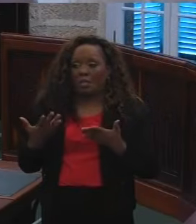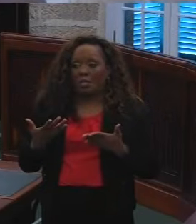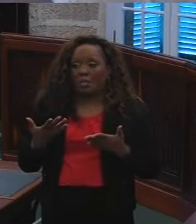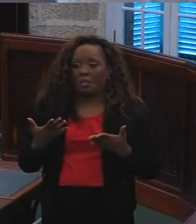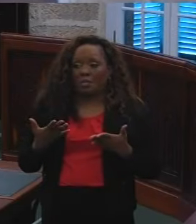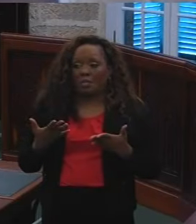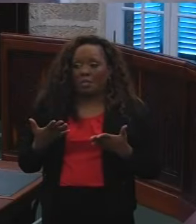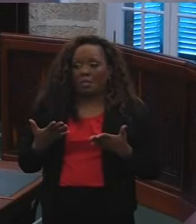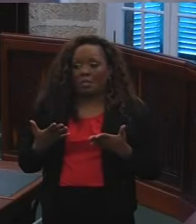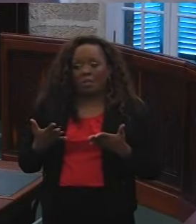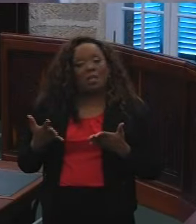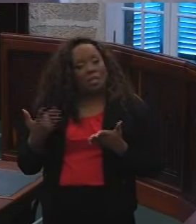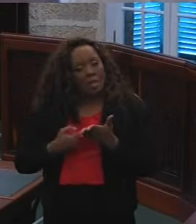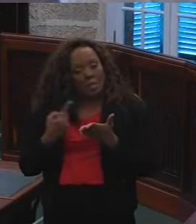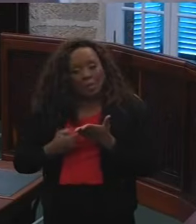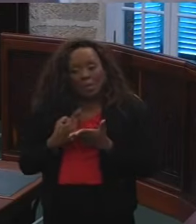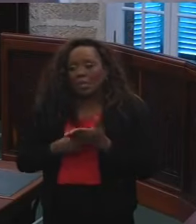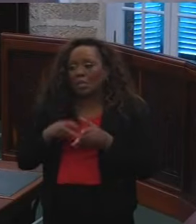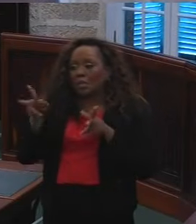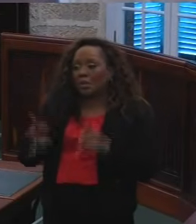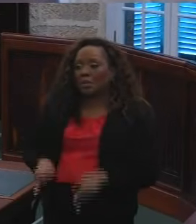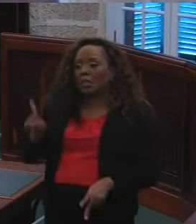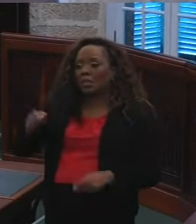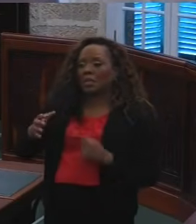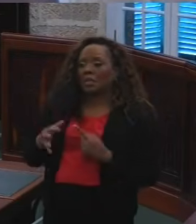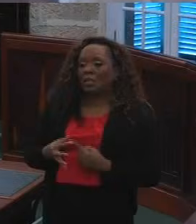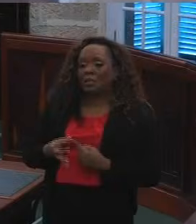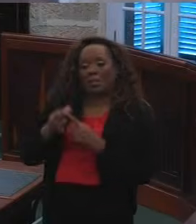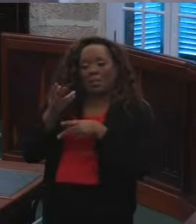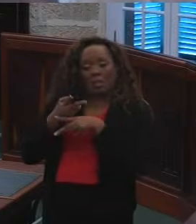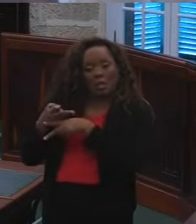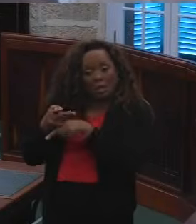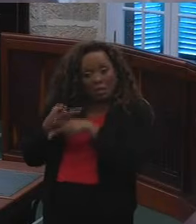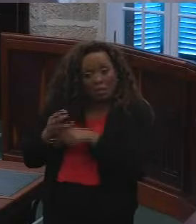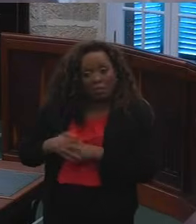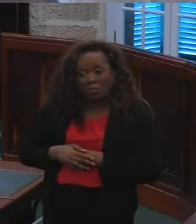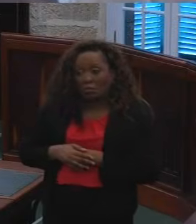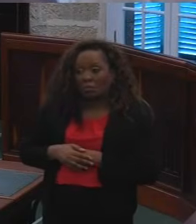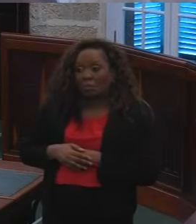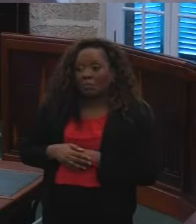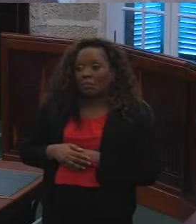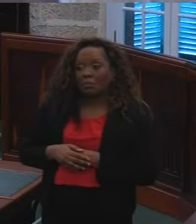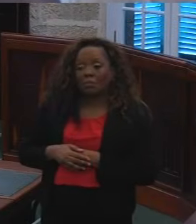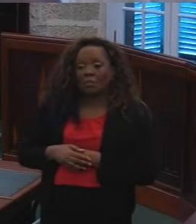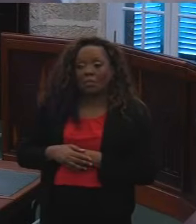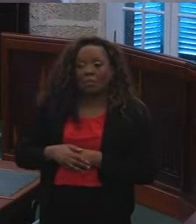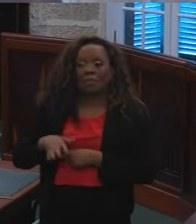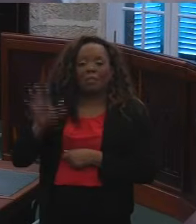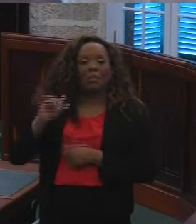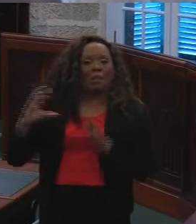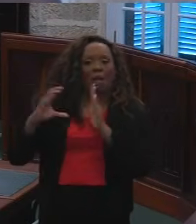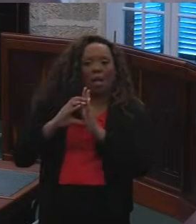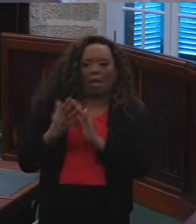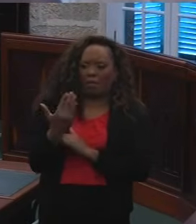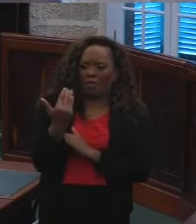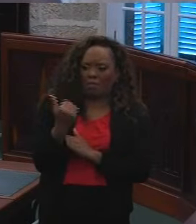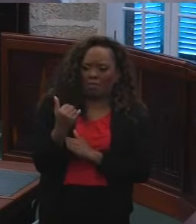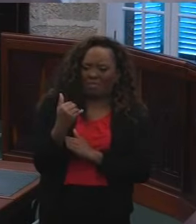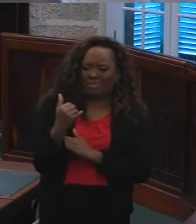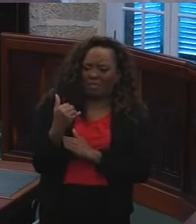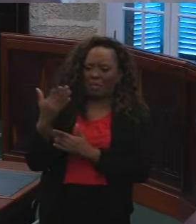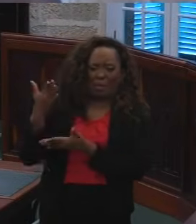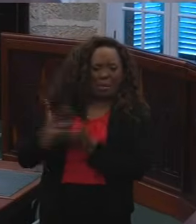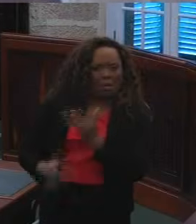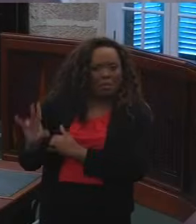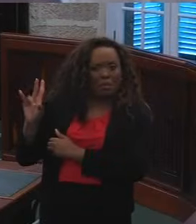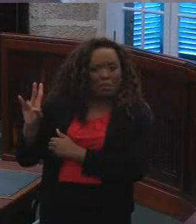family or special care, and special care is defined under Section 15.7,